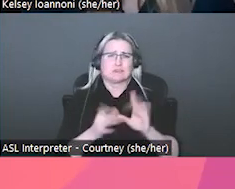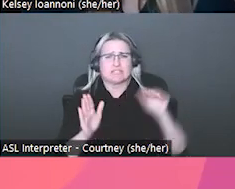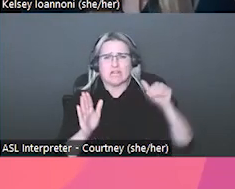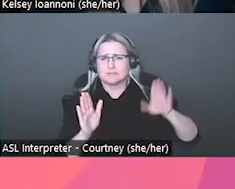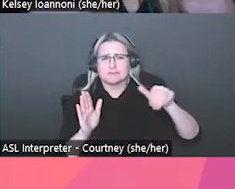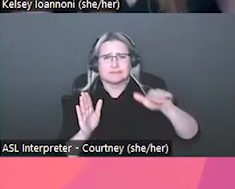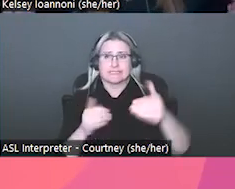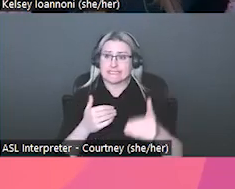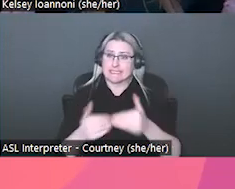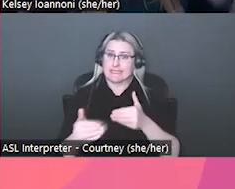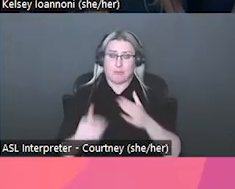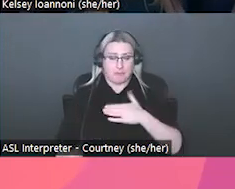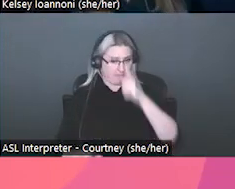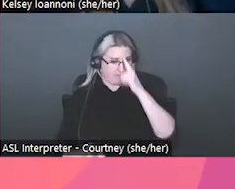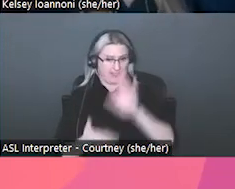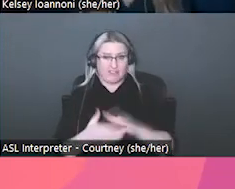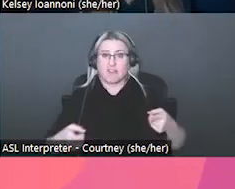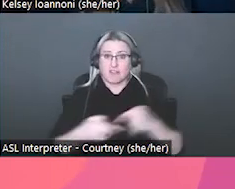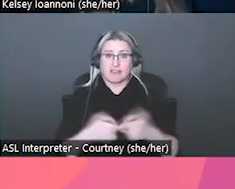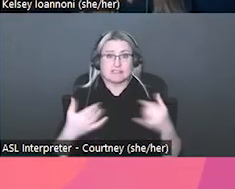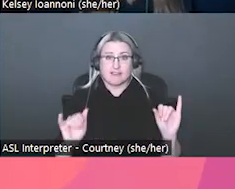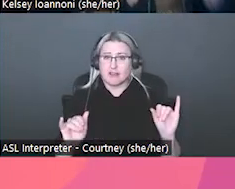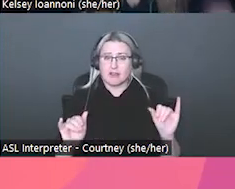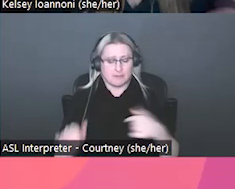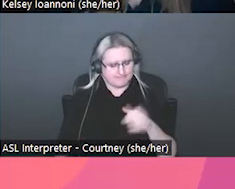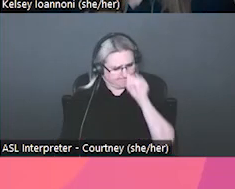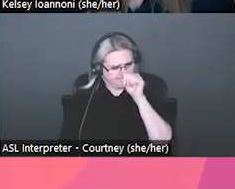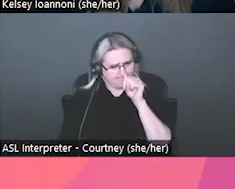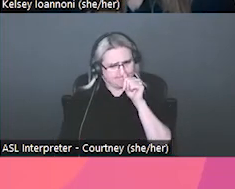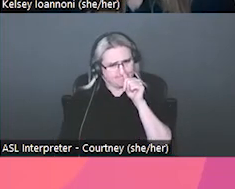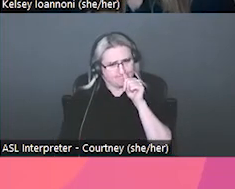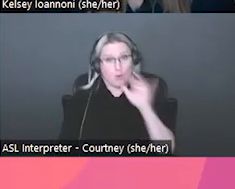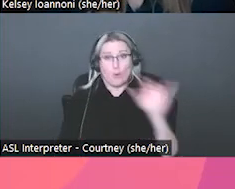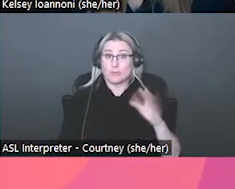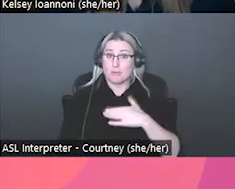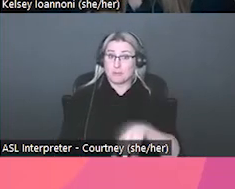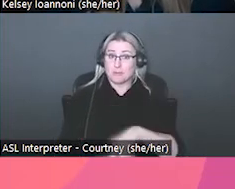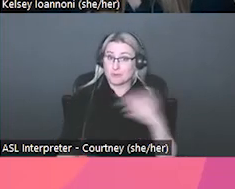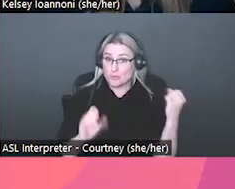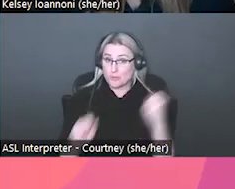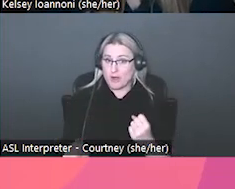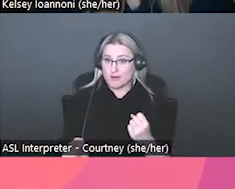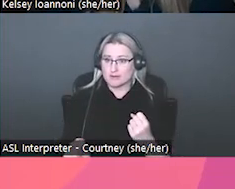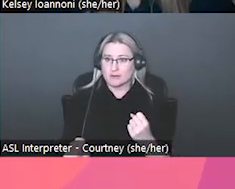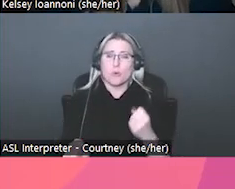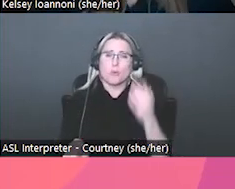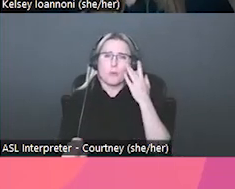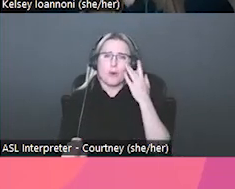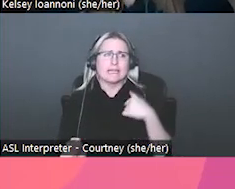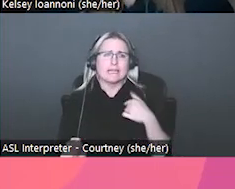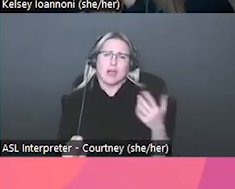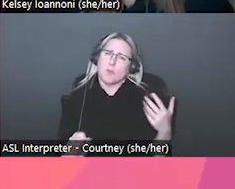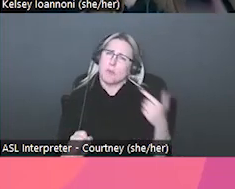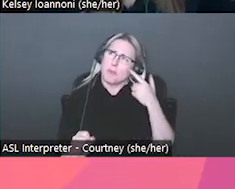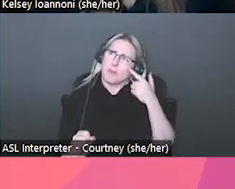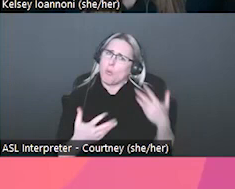contradictory to my own feminist beliefs and sort of strong personality, because what if someone else didn't want me? Don't I want to have a